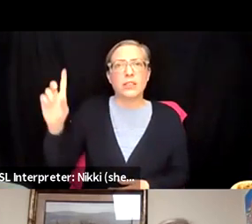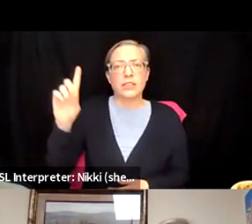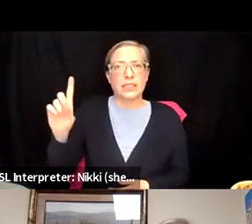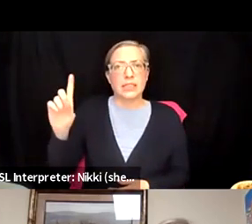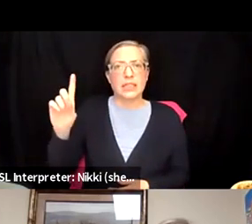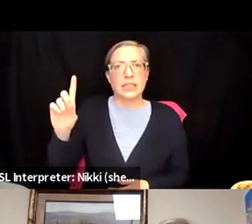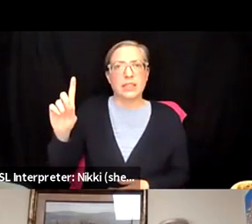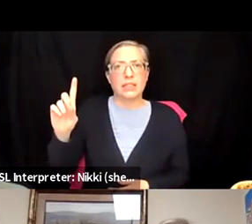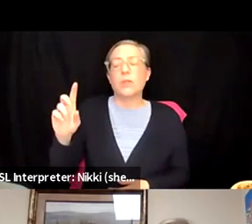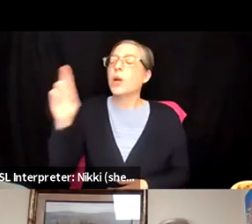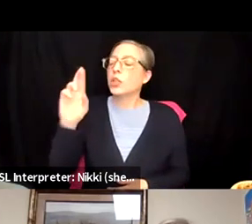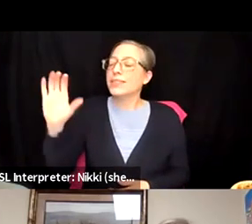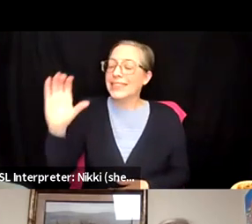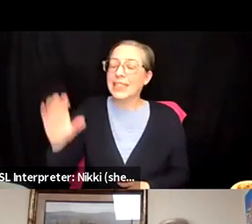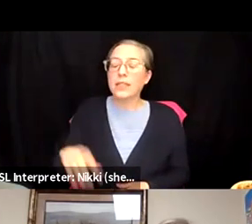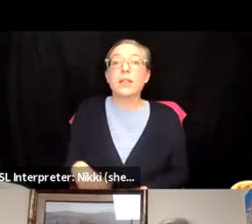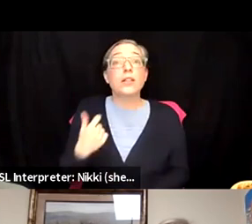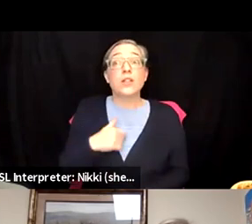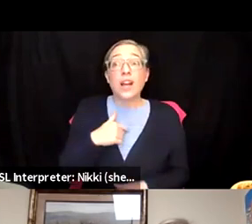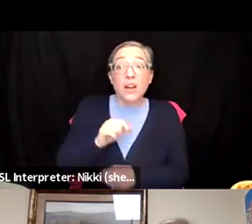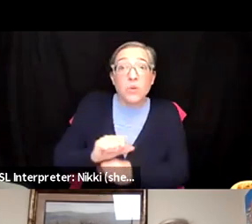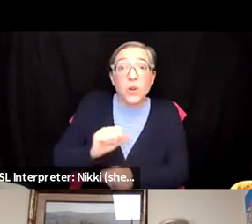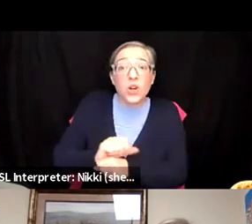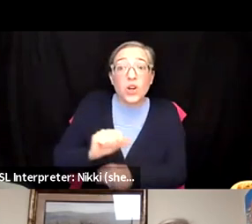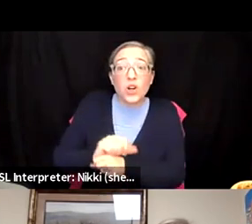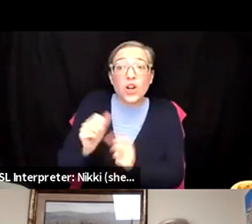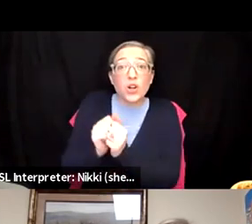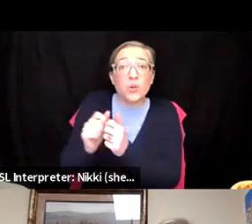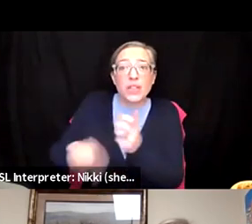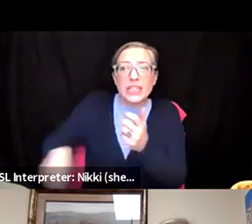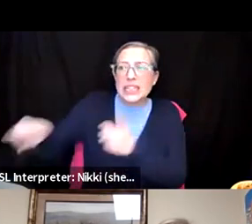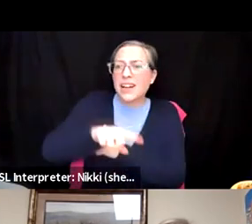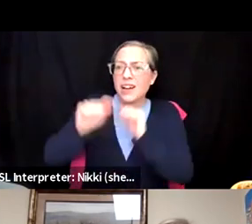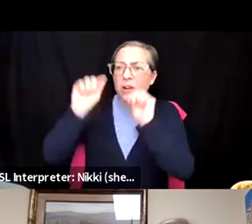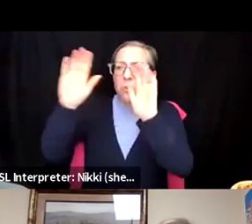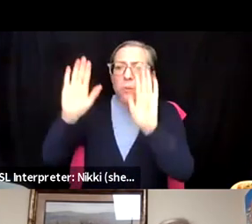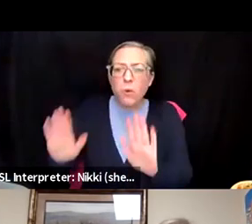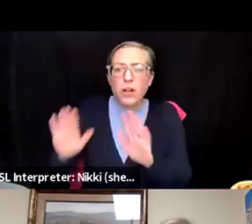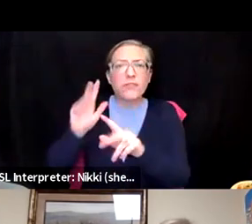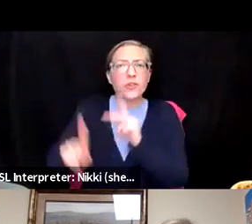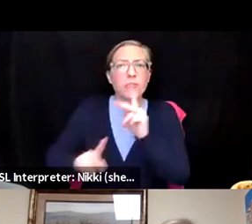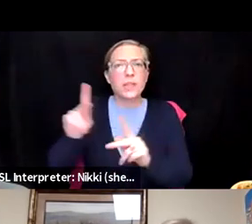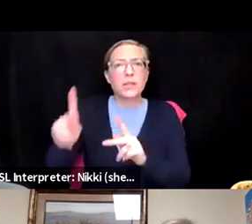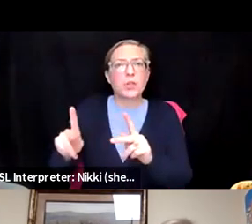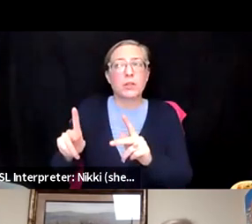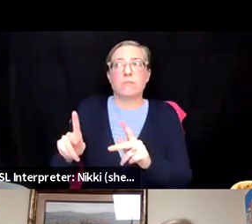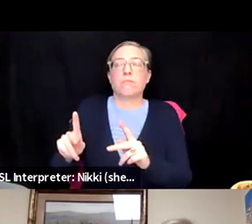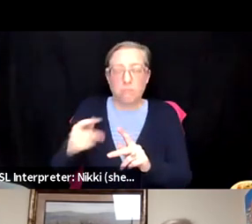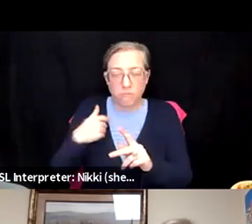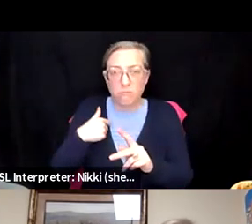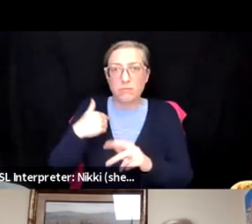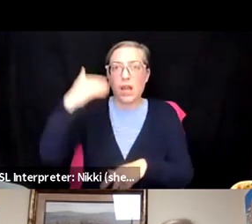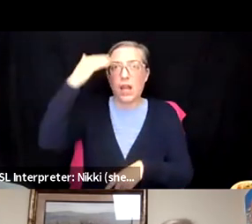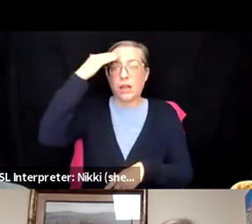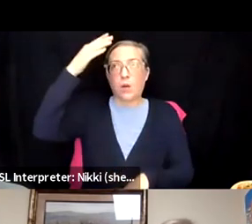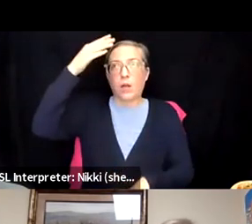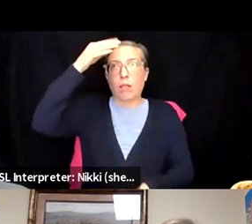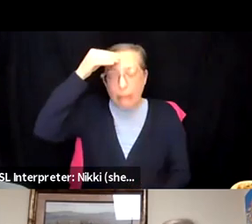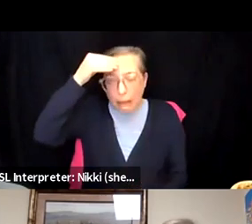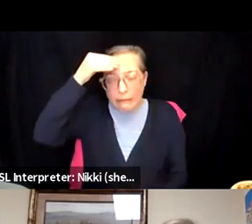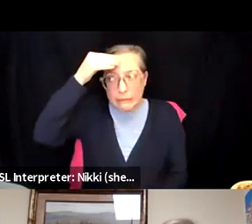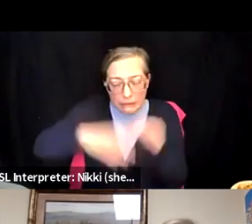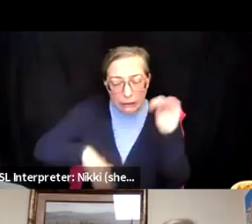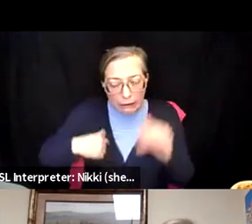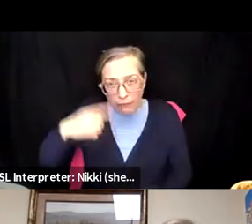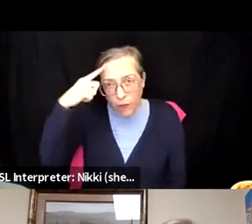was working with all these wonderful folks, I found out I even know less than I thought I knew. And I'm really glad that I'm going to